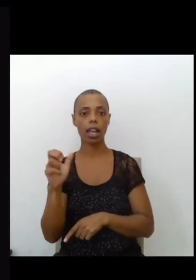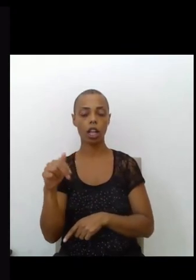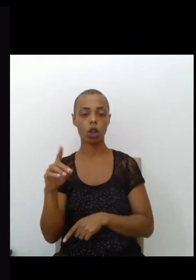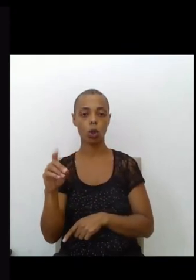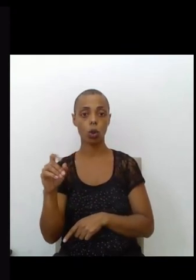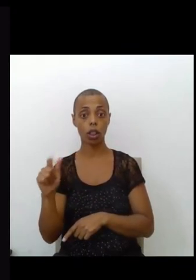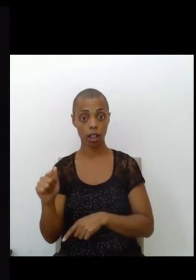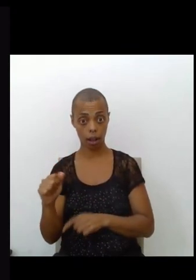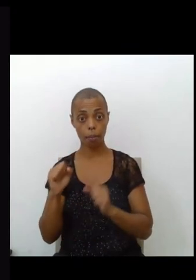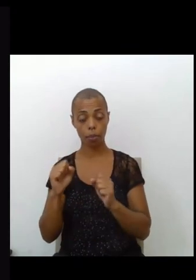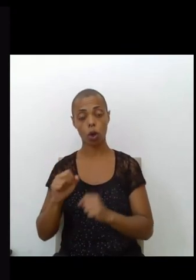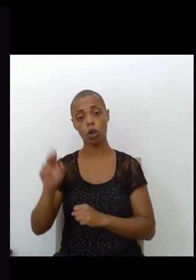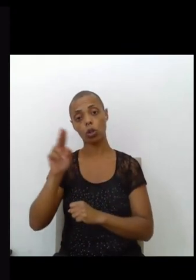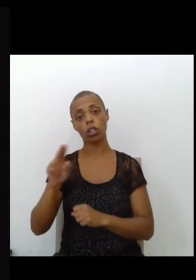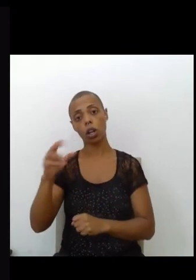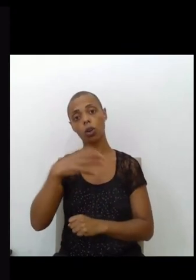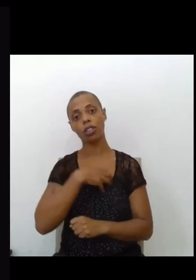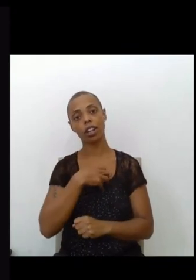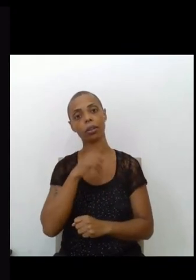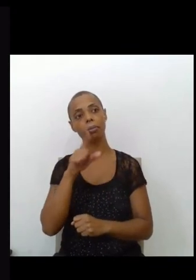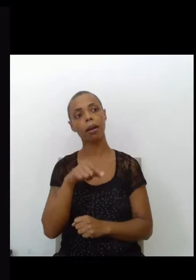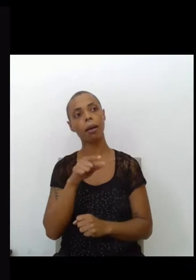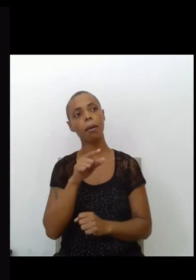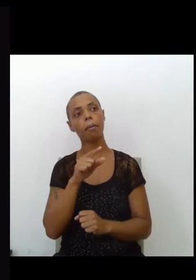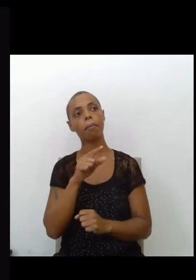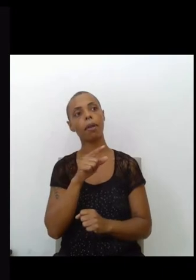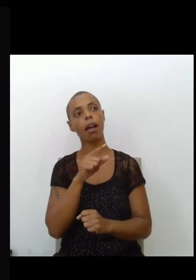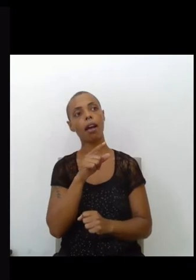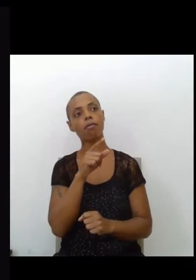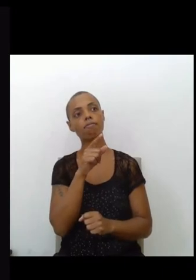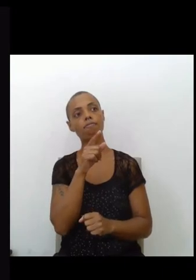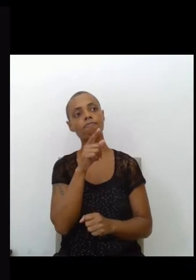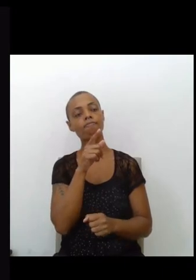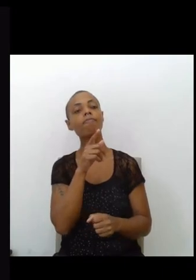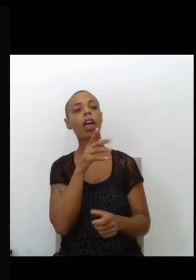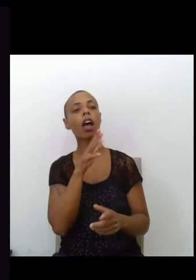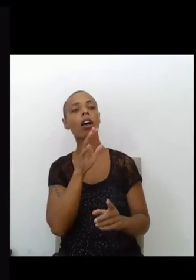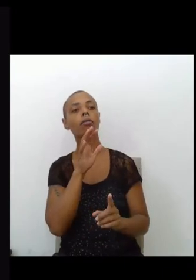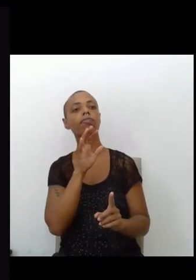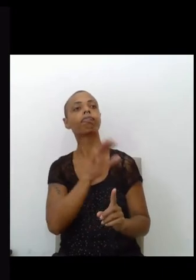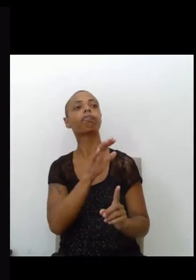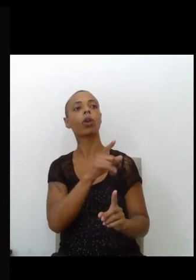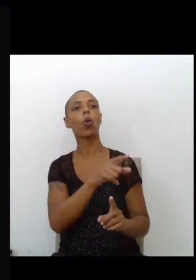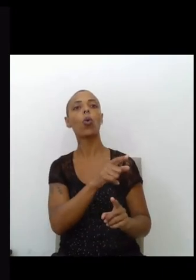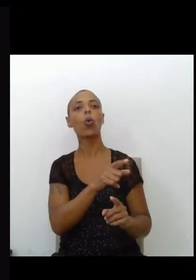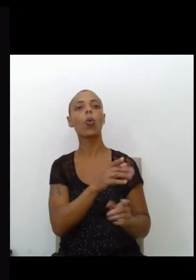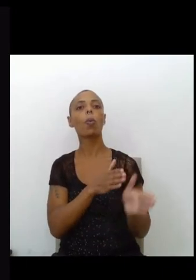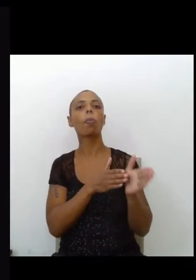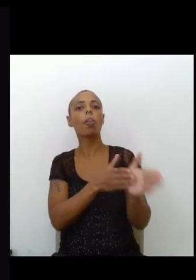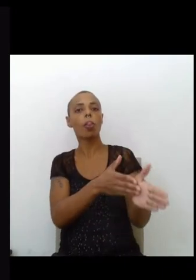that is often set out in existing versions of the term foreign